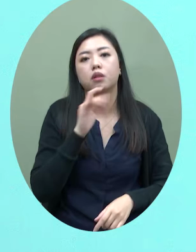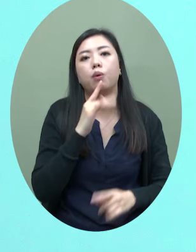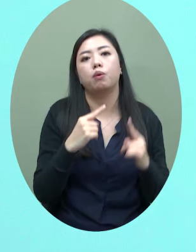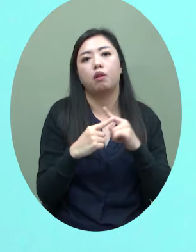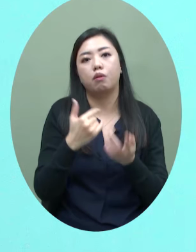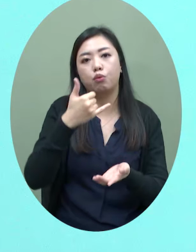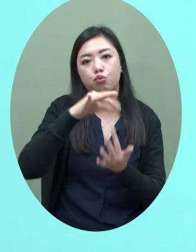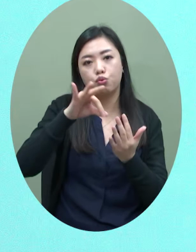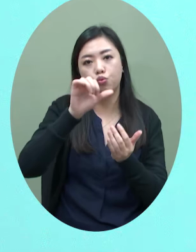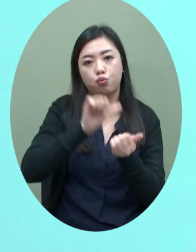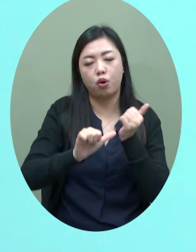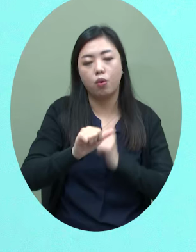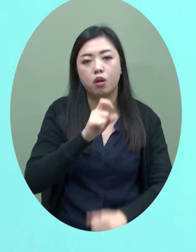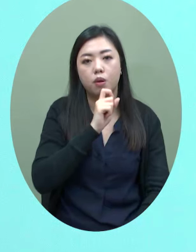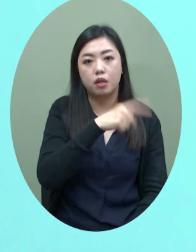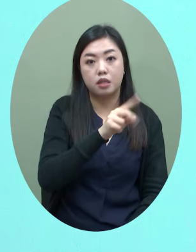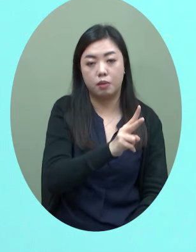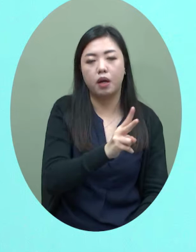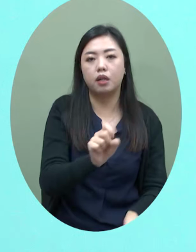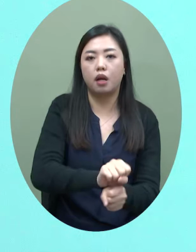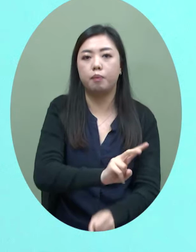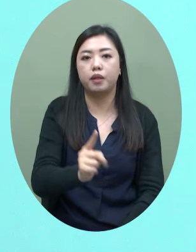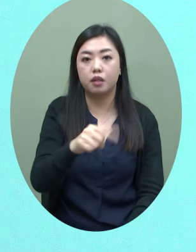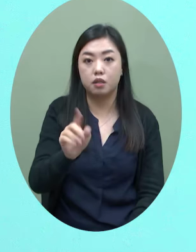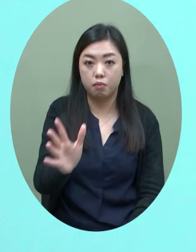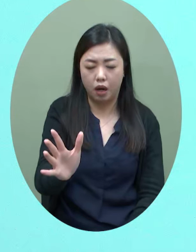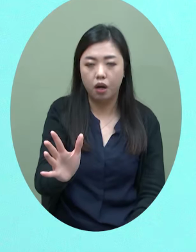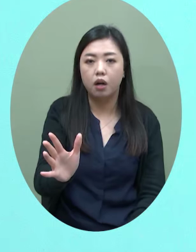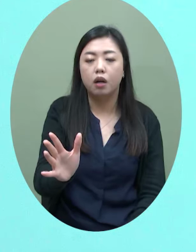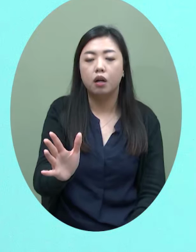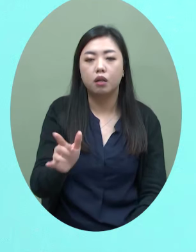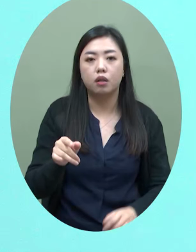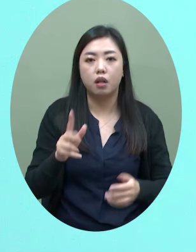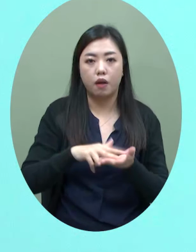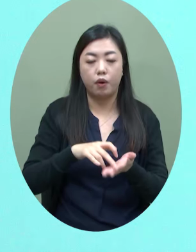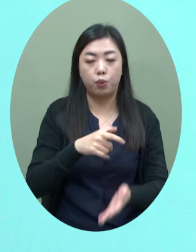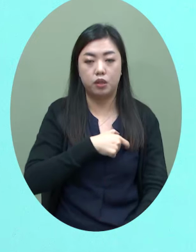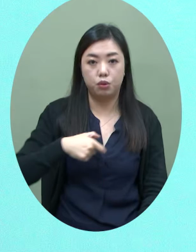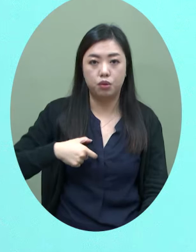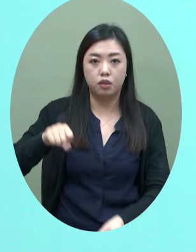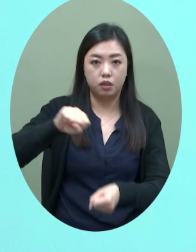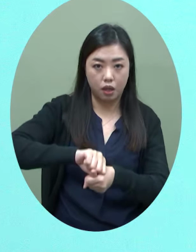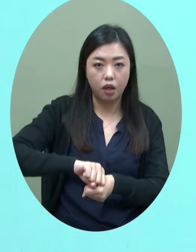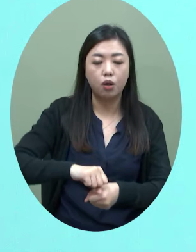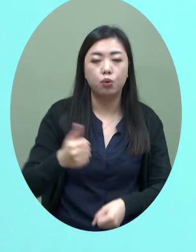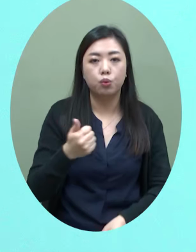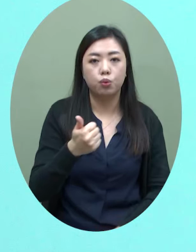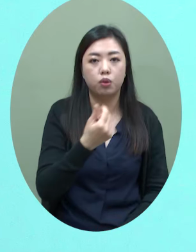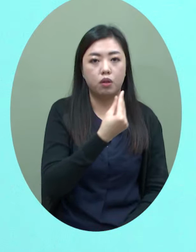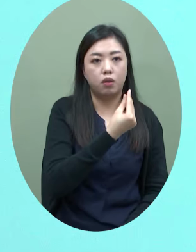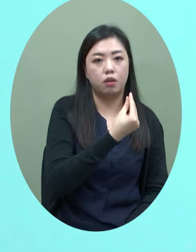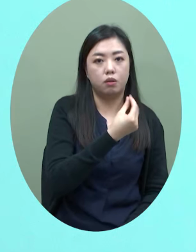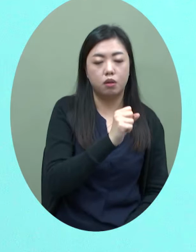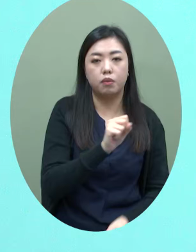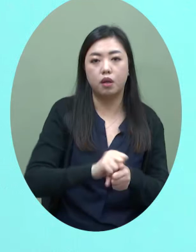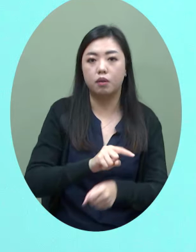the number of Legislative Council members will be increased from the current 70 to the 90. But I cannot go further into